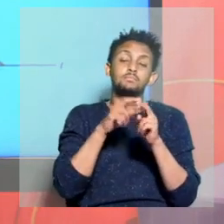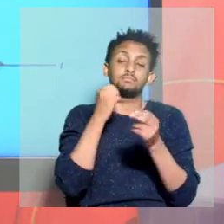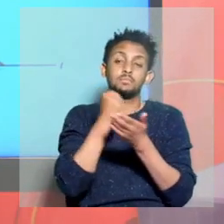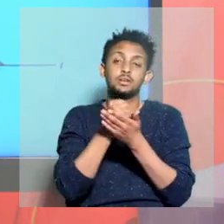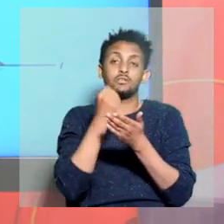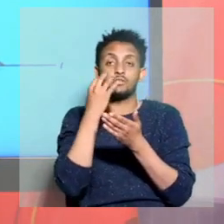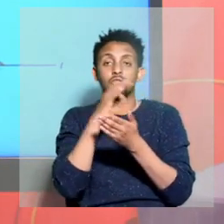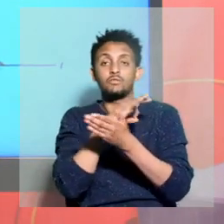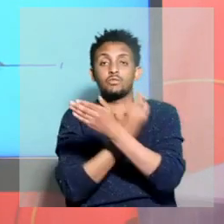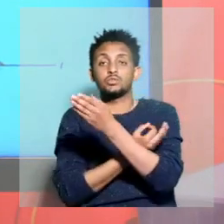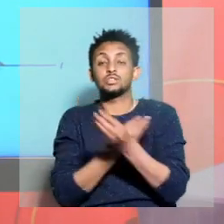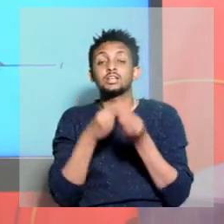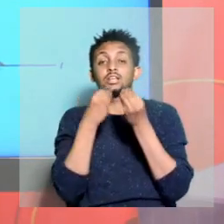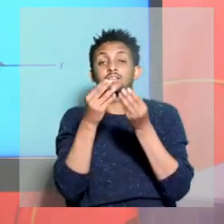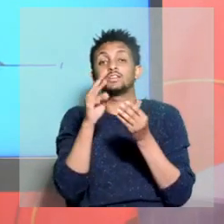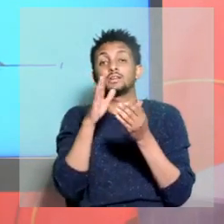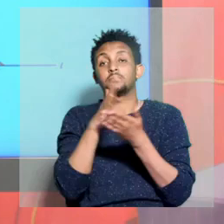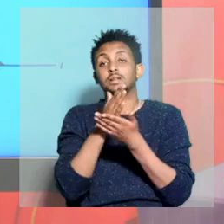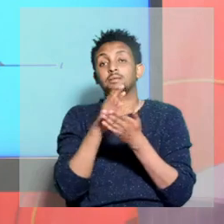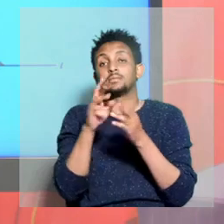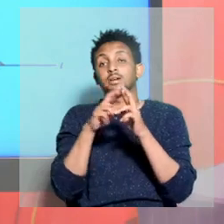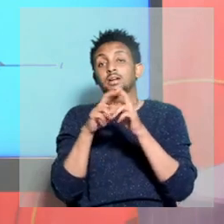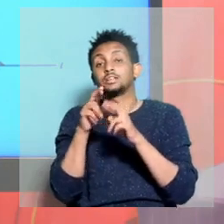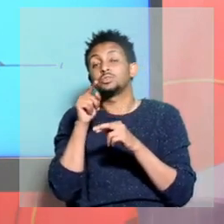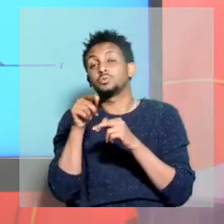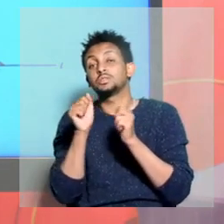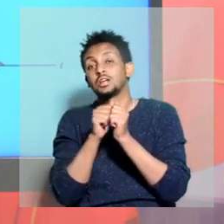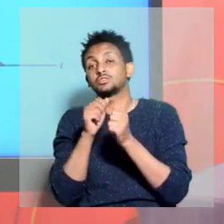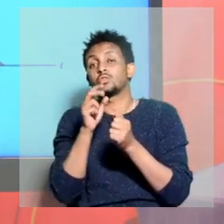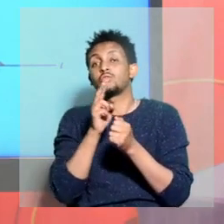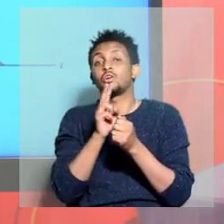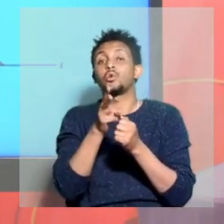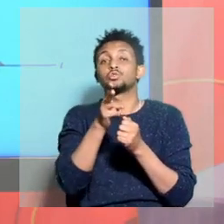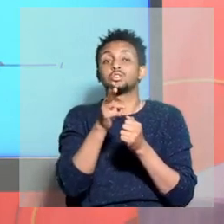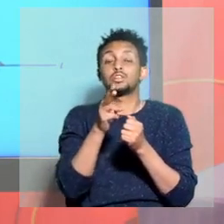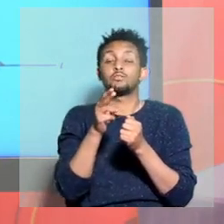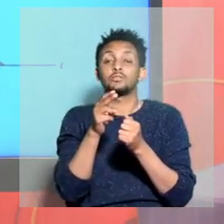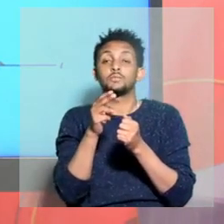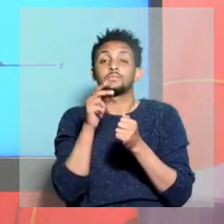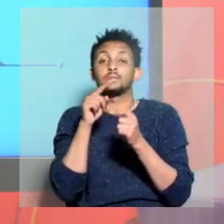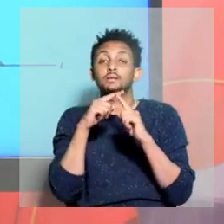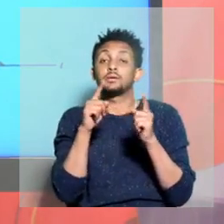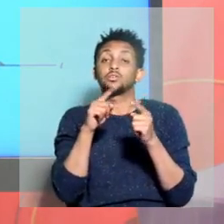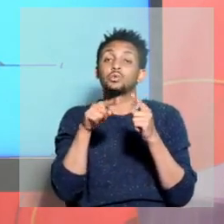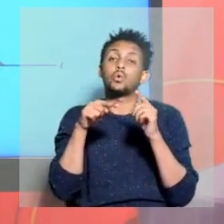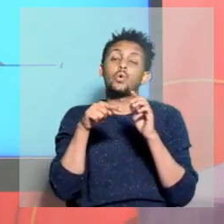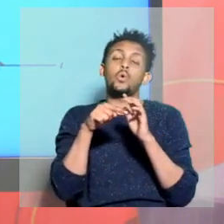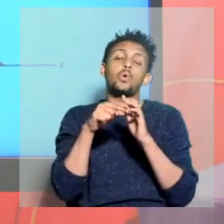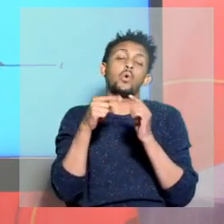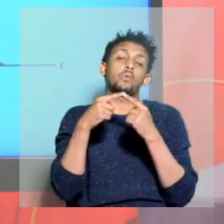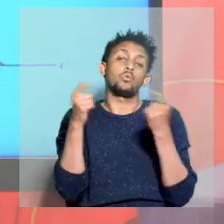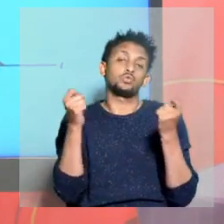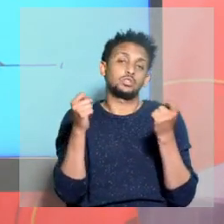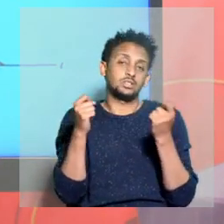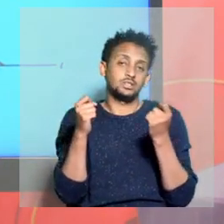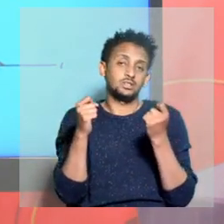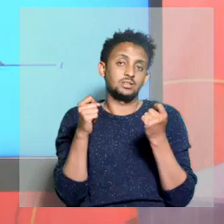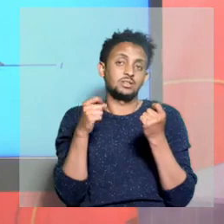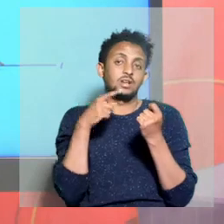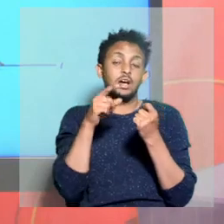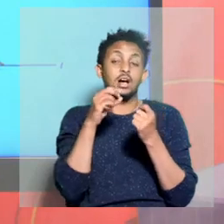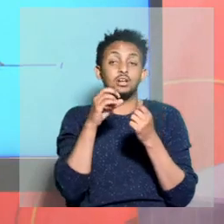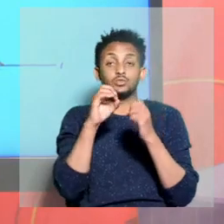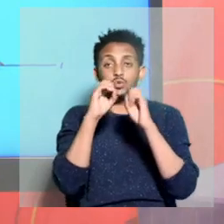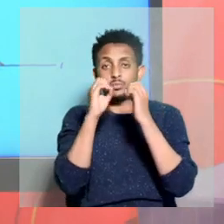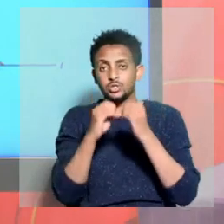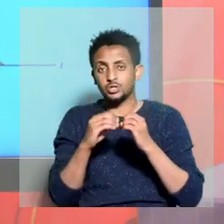of a given medium is related with that of the velocity of the oscillator, but oppositely. Okay? As the object